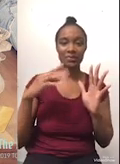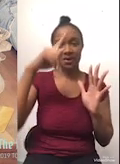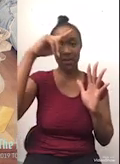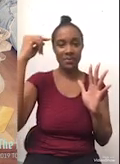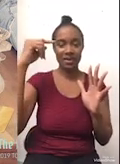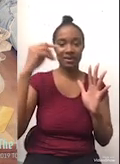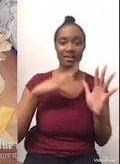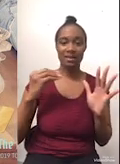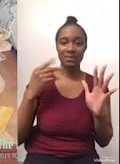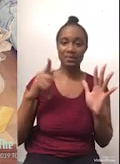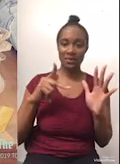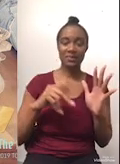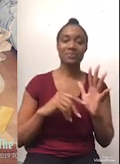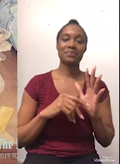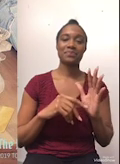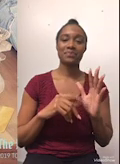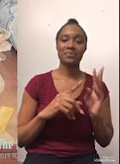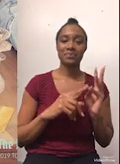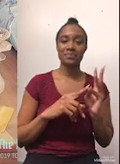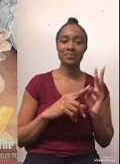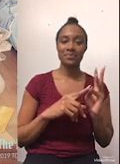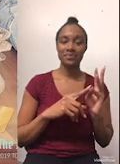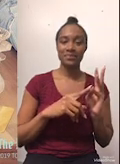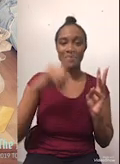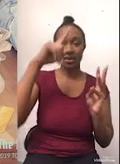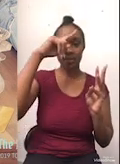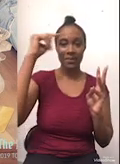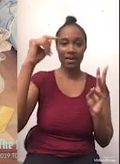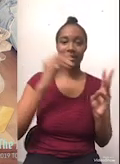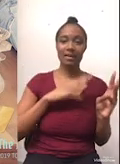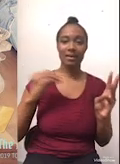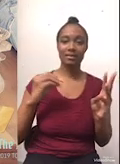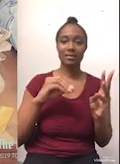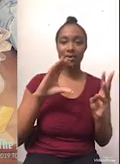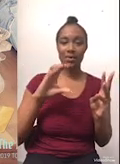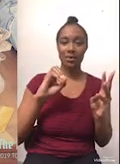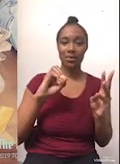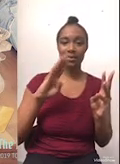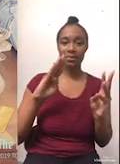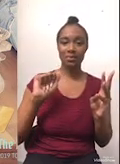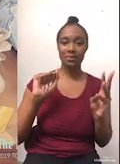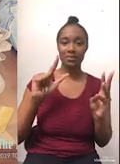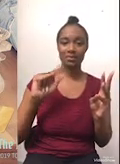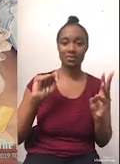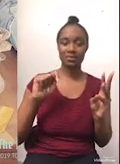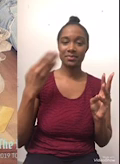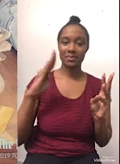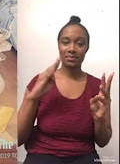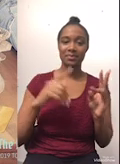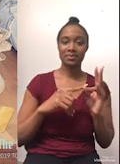black, and purple. Sunyeol, black, and cobalt blue. Kujin,